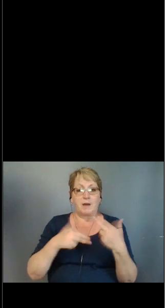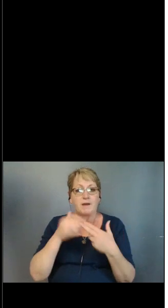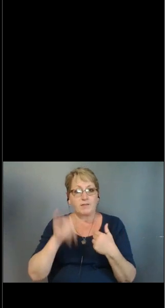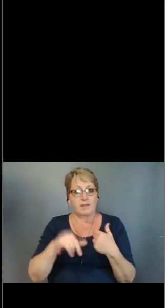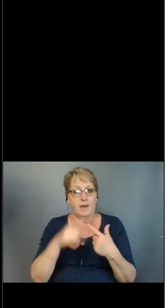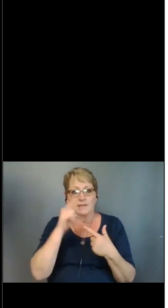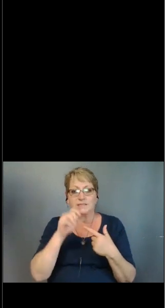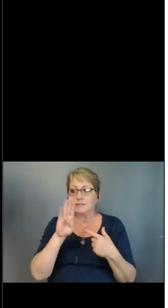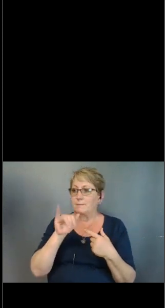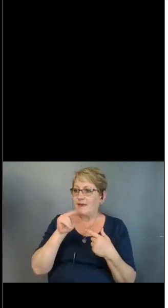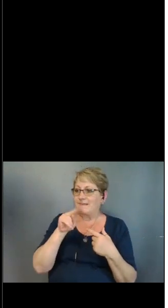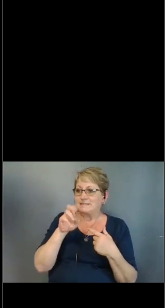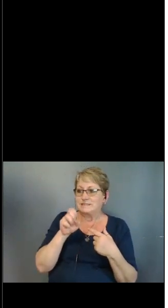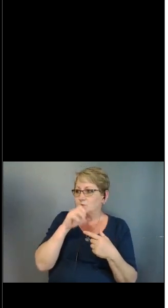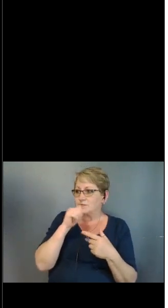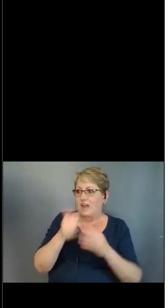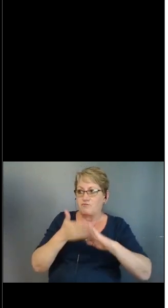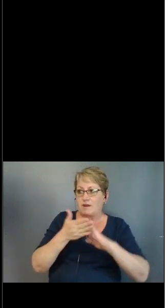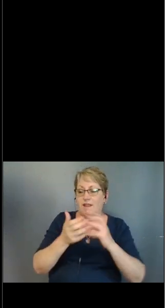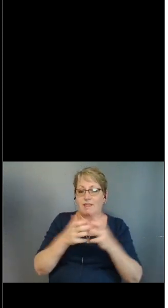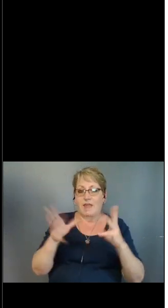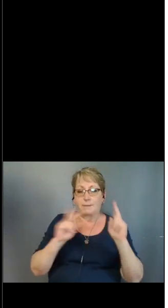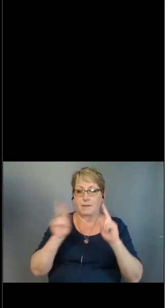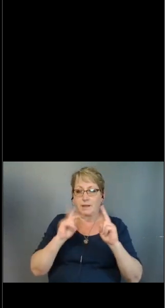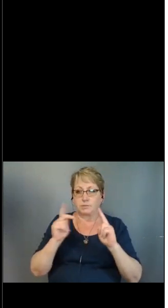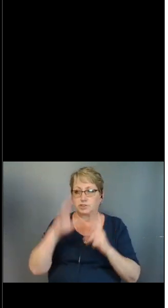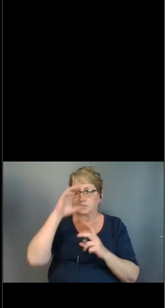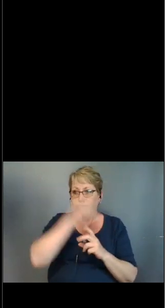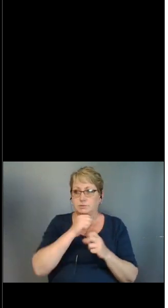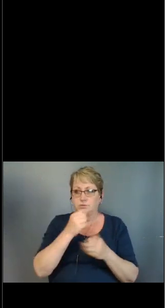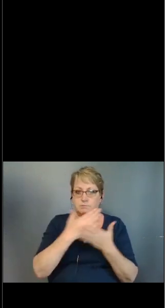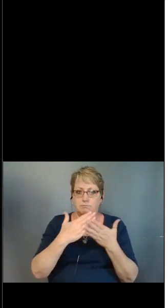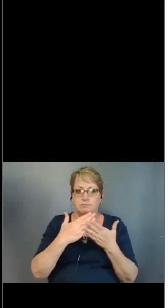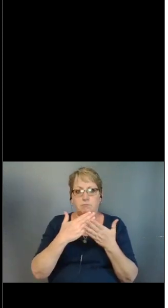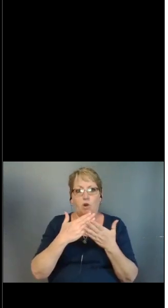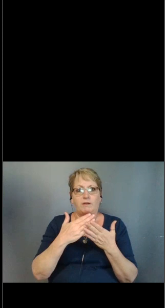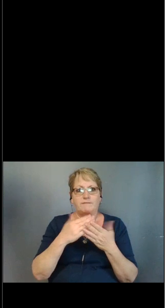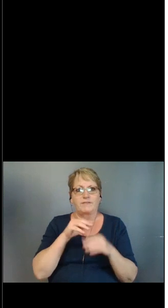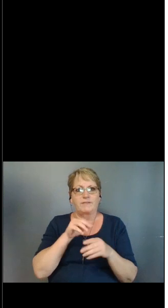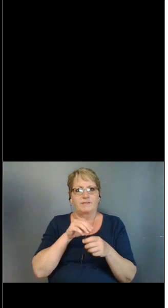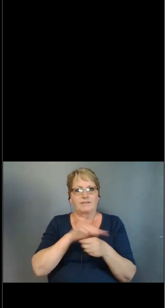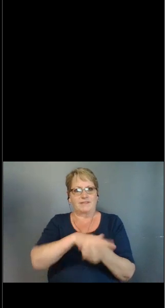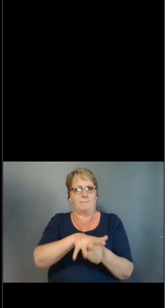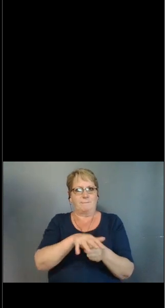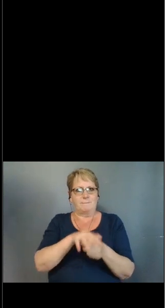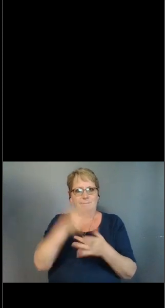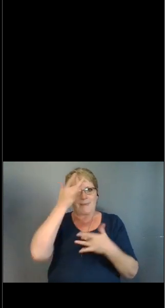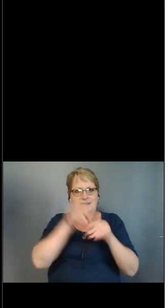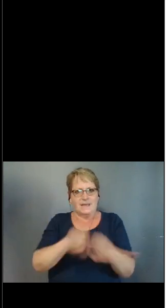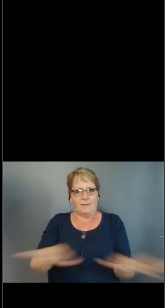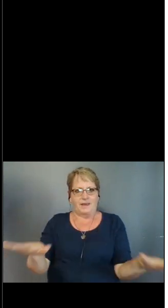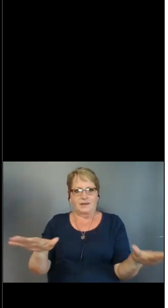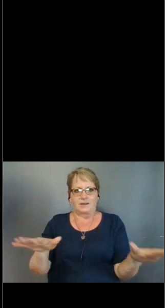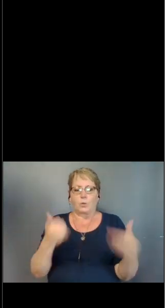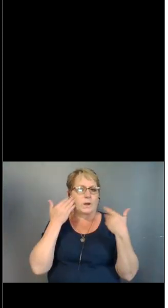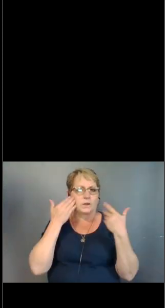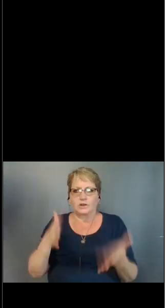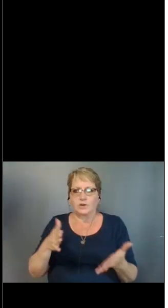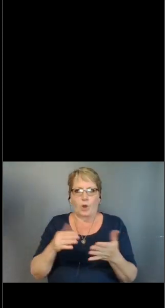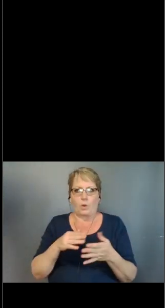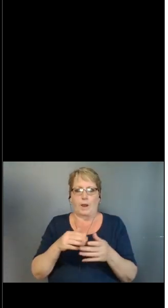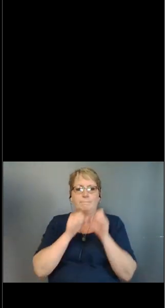Baines wasn't running, a lot of people just assumed it was still part of the pandemic and that they weren't aware that it was permanently eliminated, which